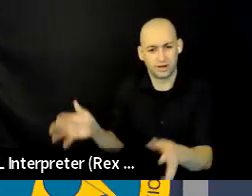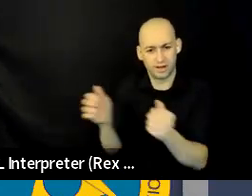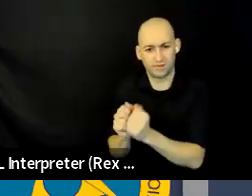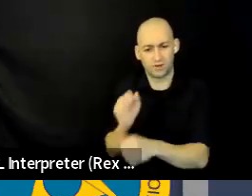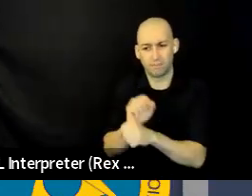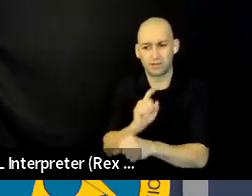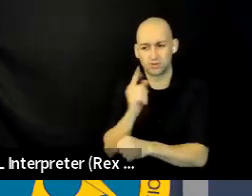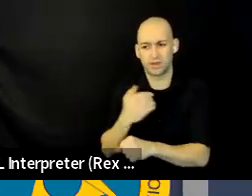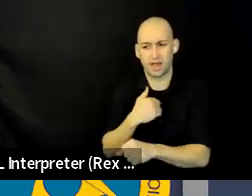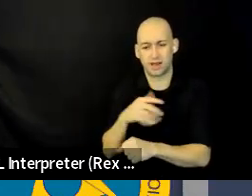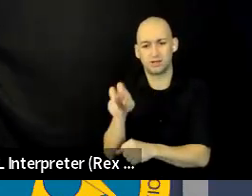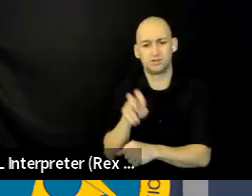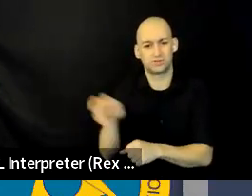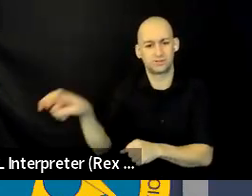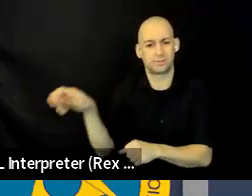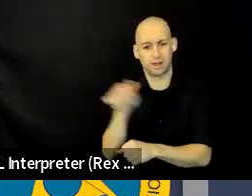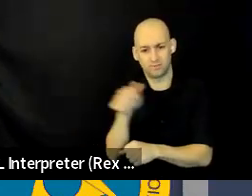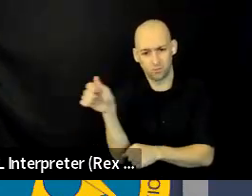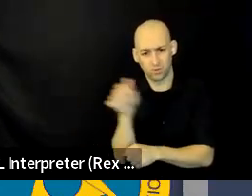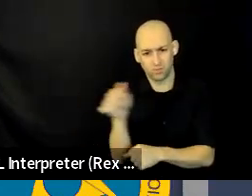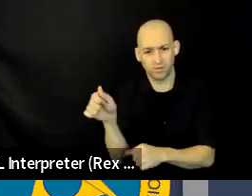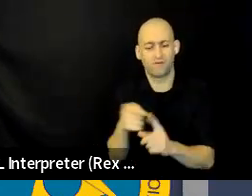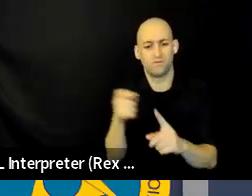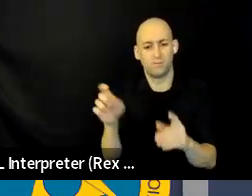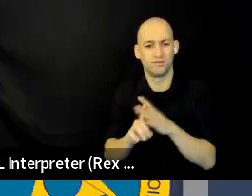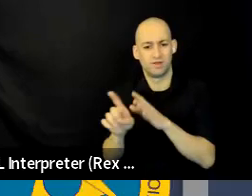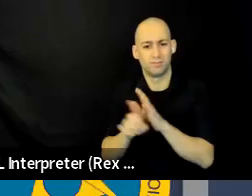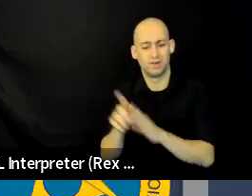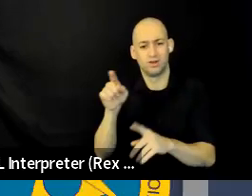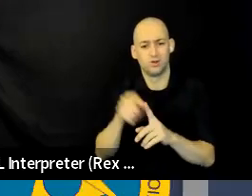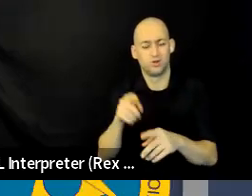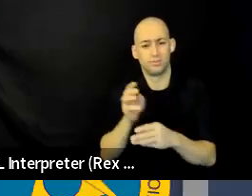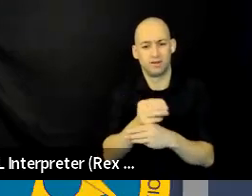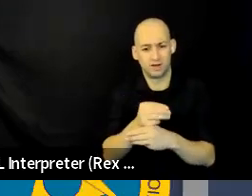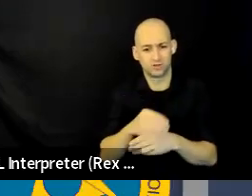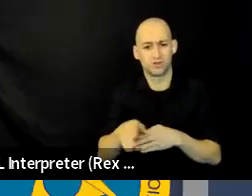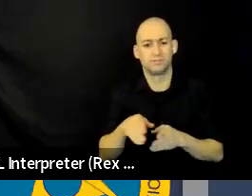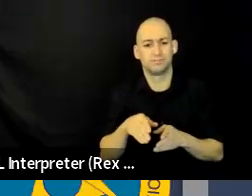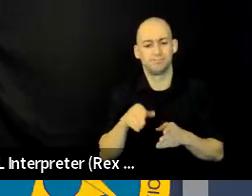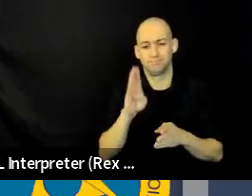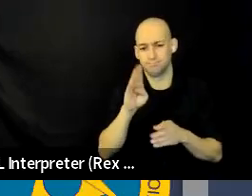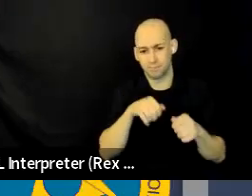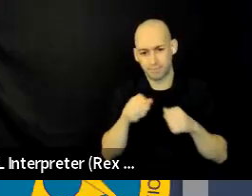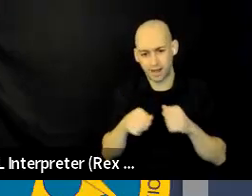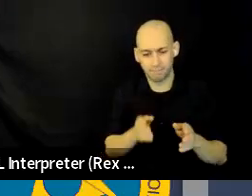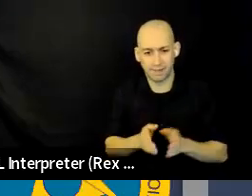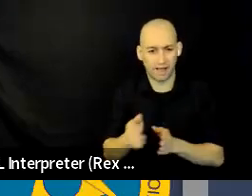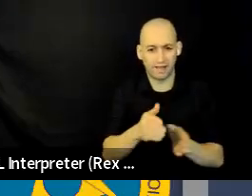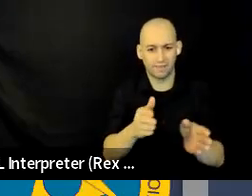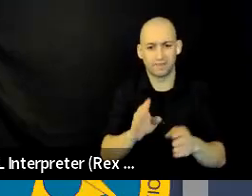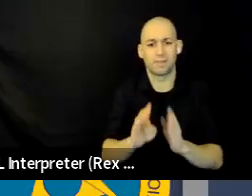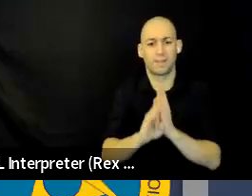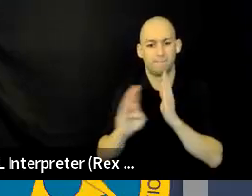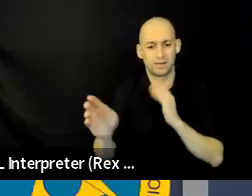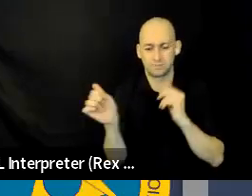had transit back and forth from the housing development to the manufacturing plant. They had bike paths going through. They had buses that were coming